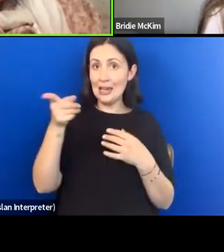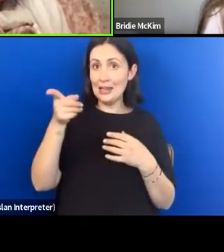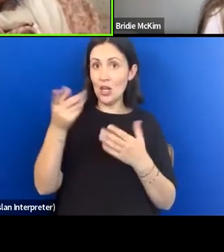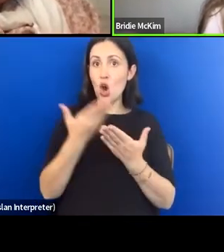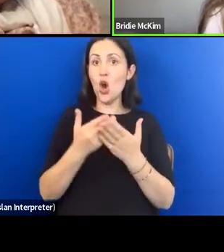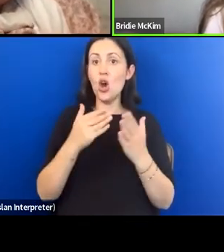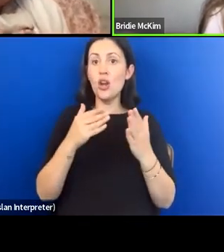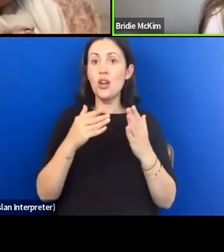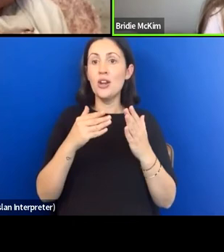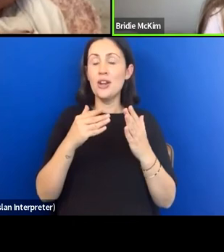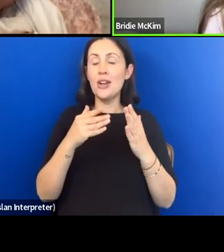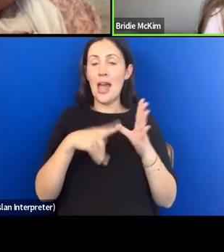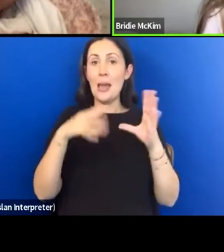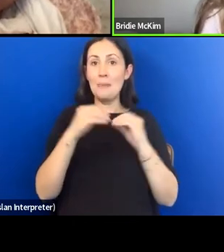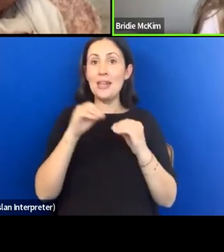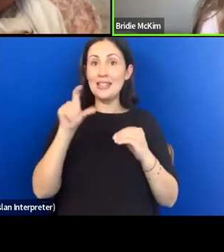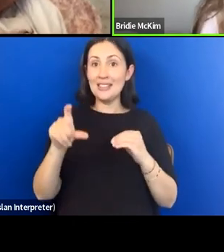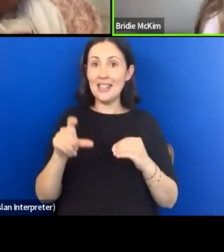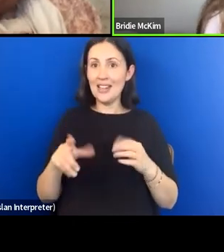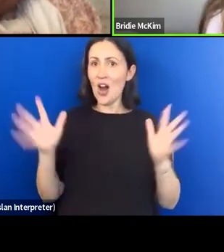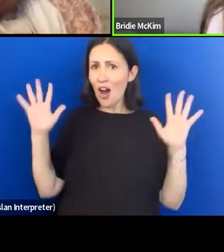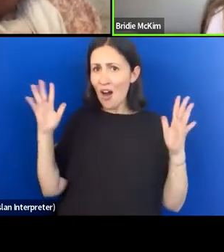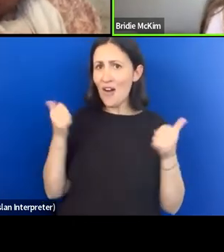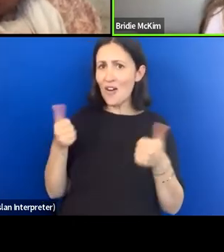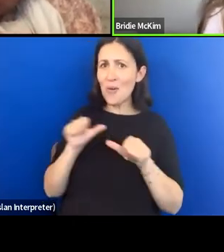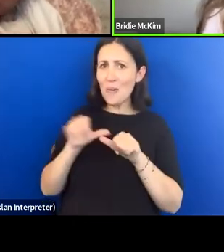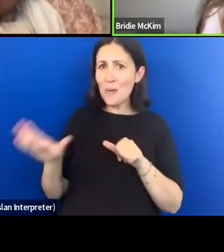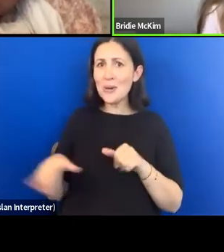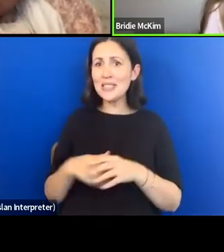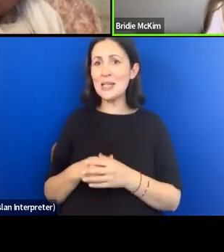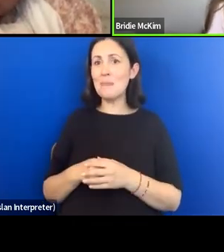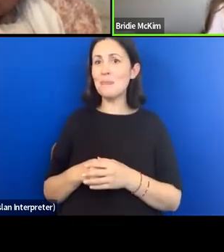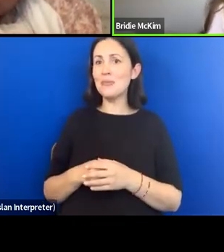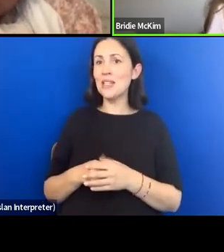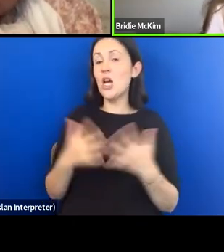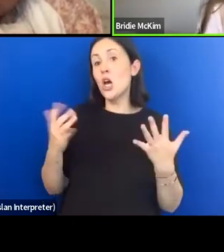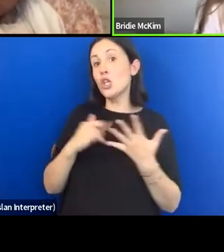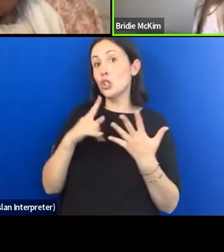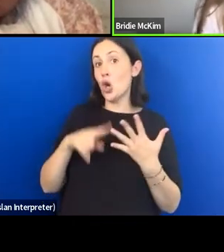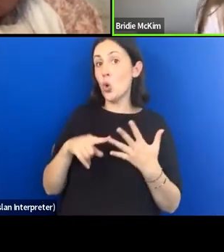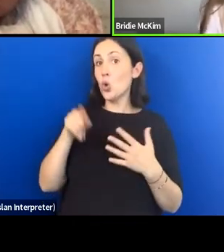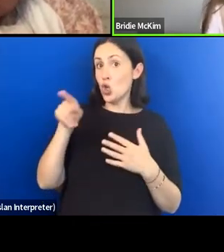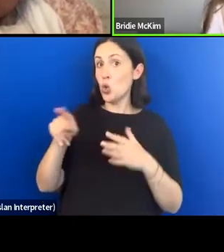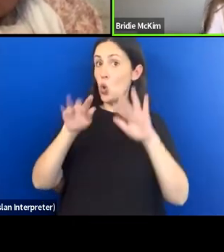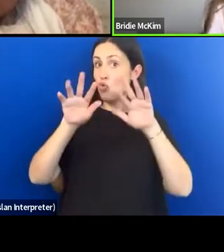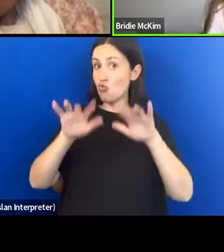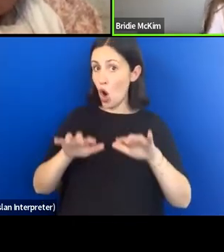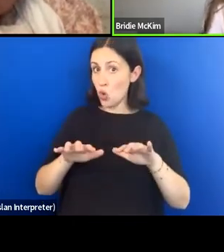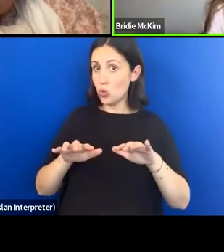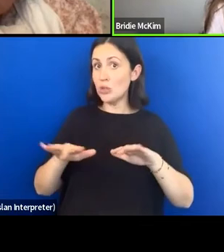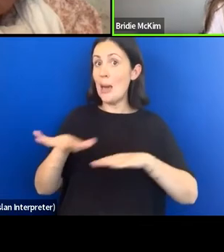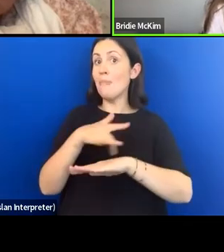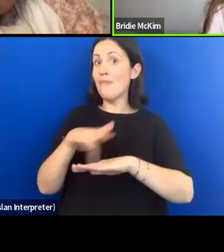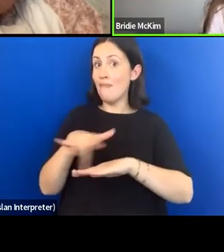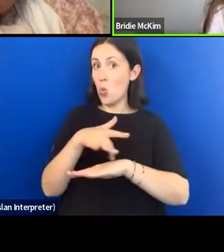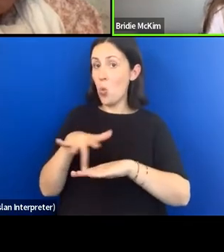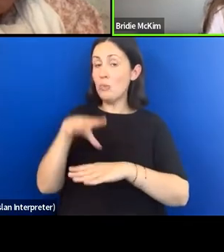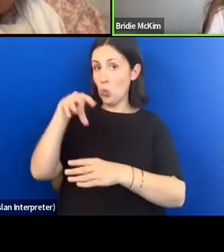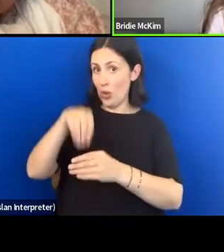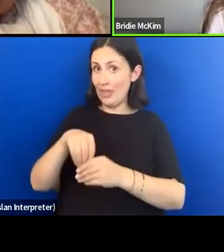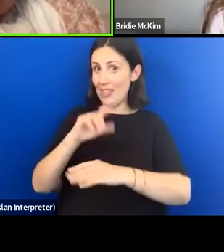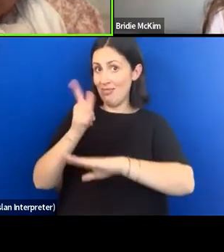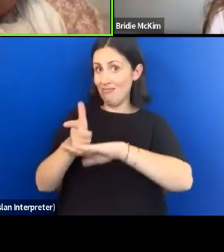can love that. Yay. Yeah. Do you mind? So you wrote and also performed in that